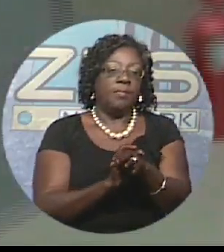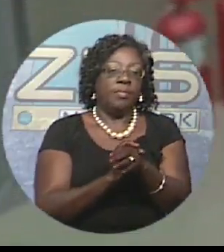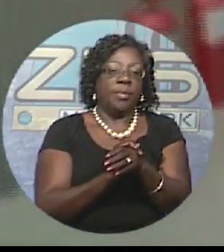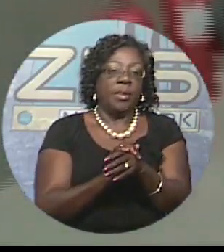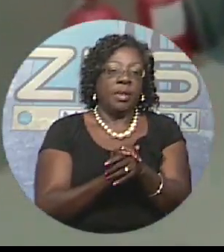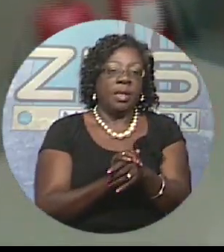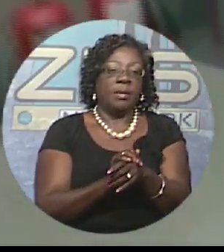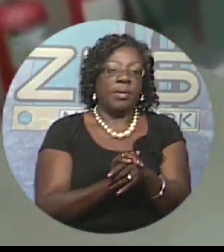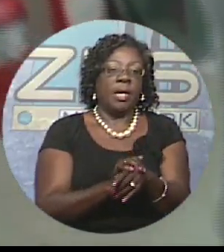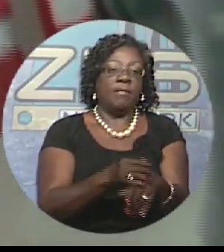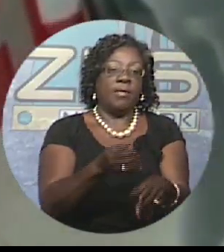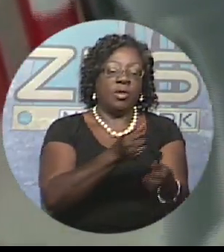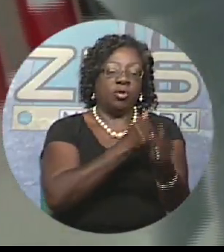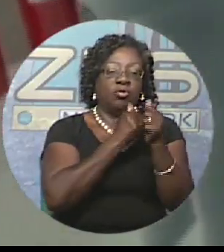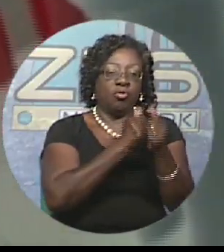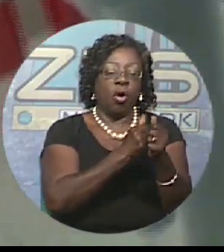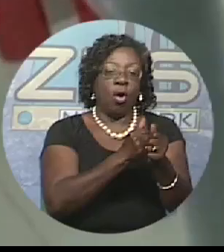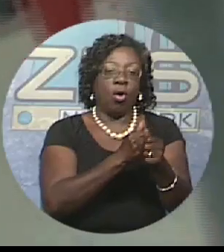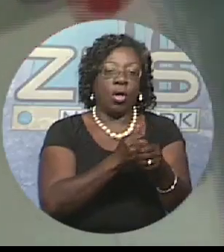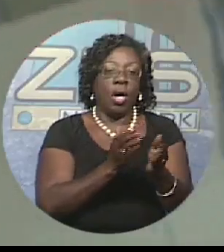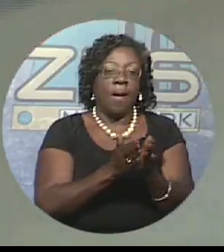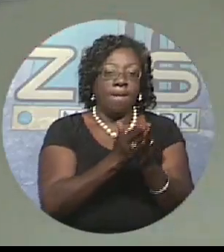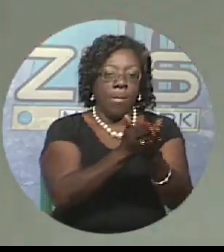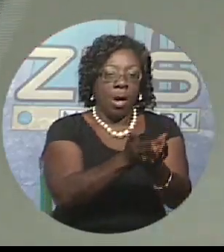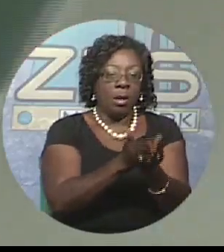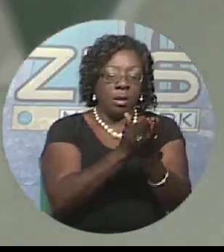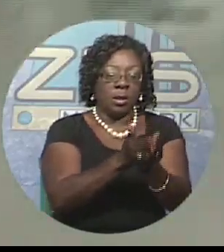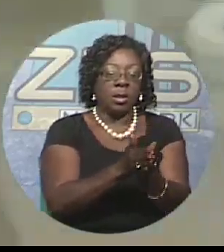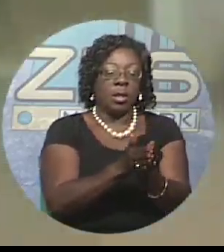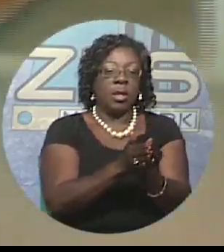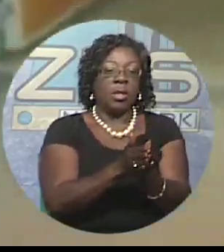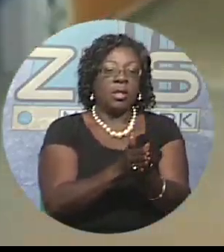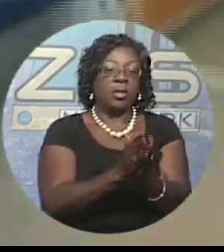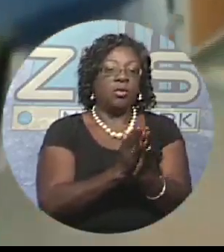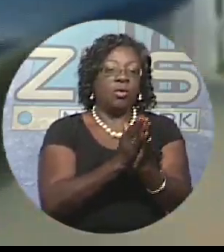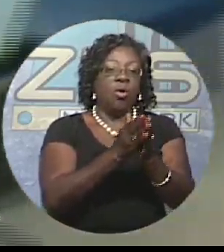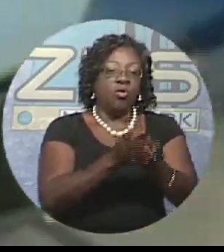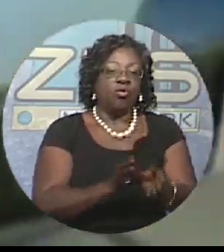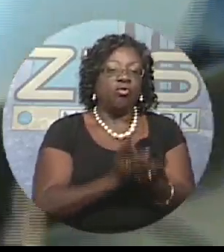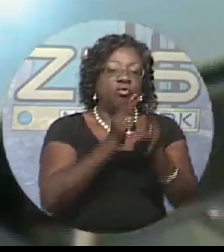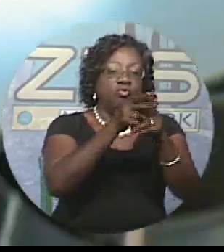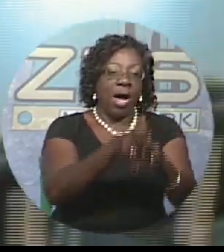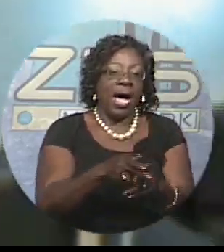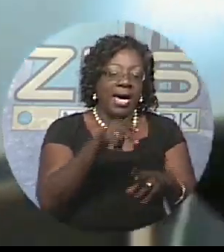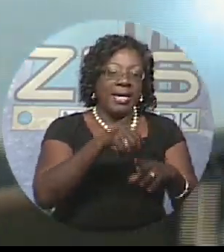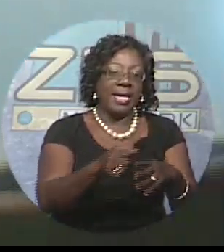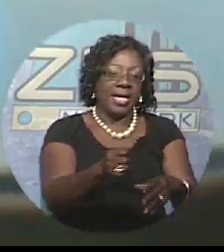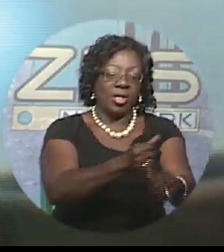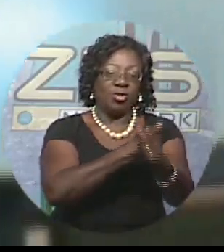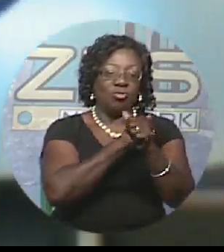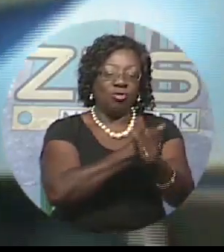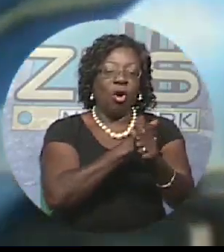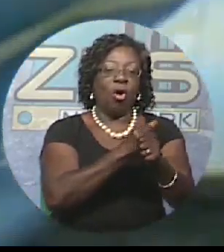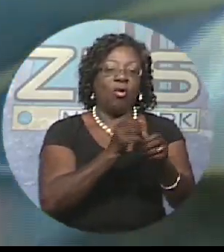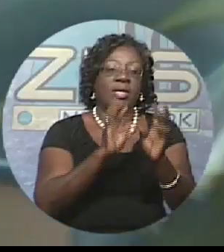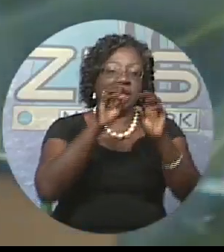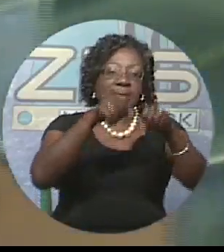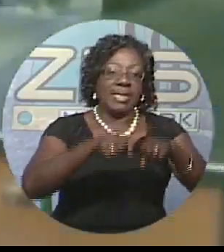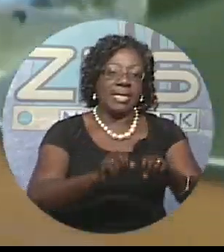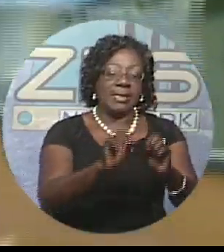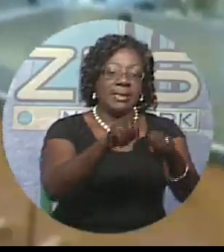in strong sea roaming capabilities. It can also comfortably outfit 24 crew members who will enjoy modern